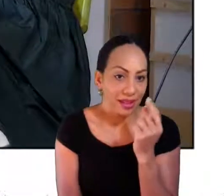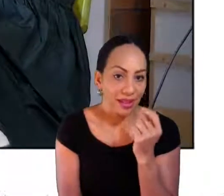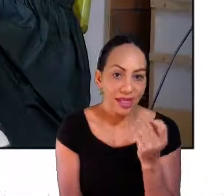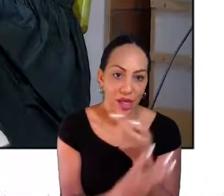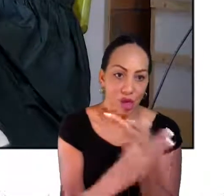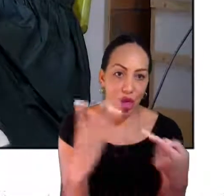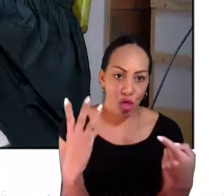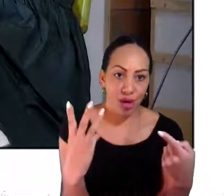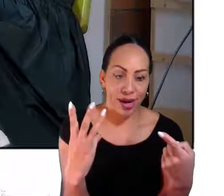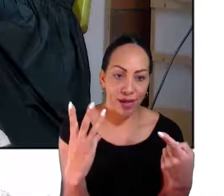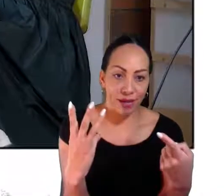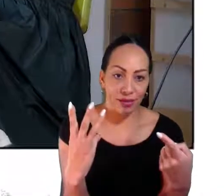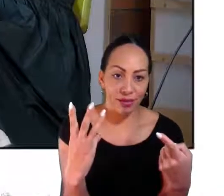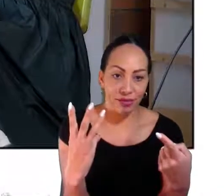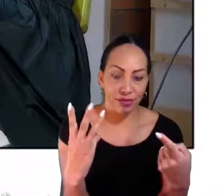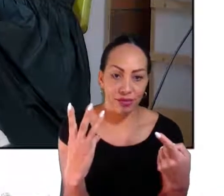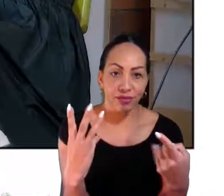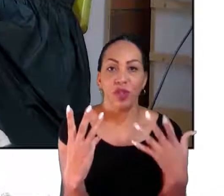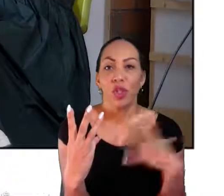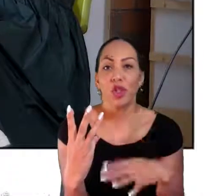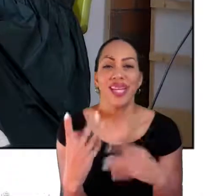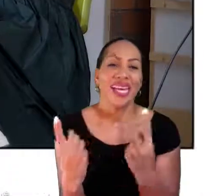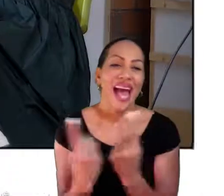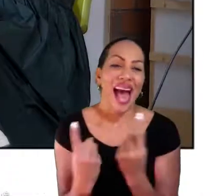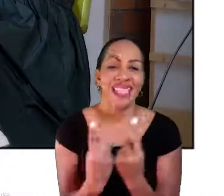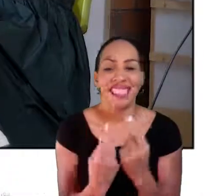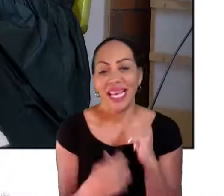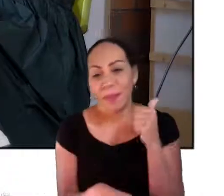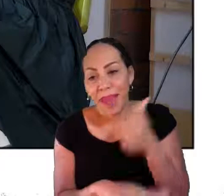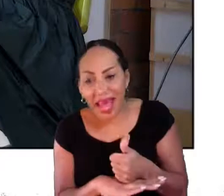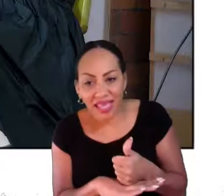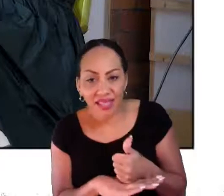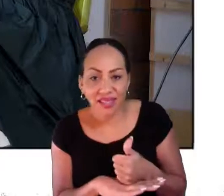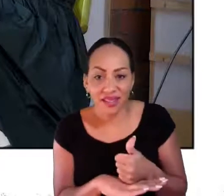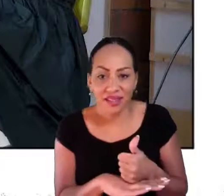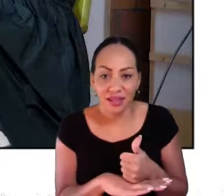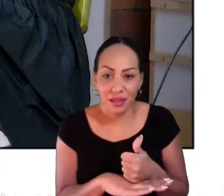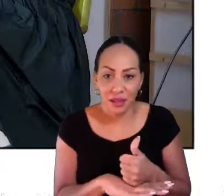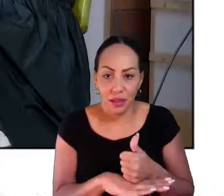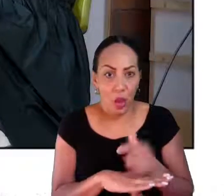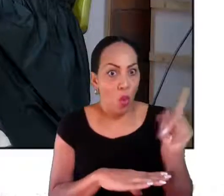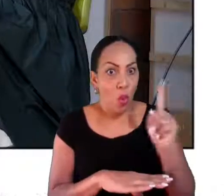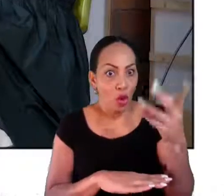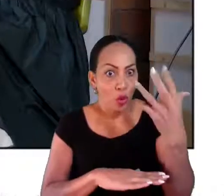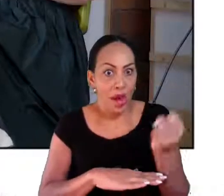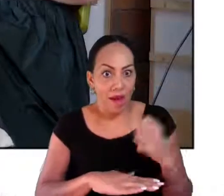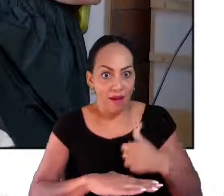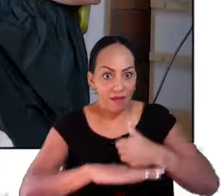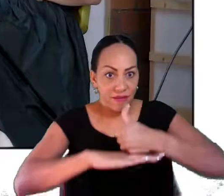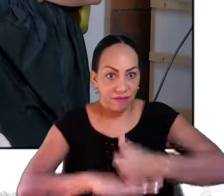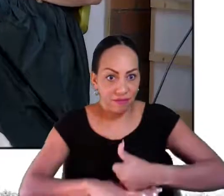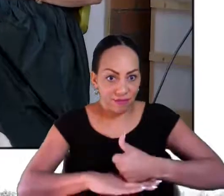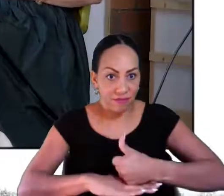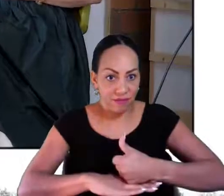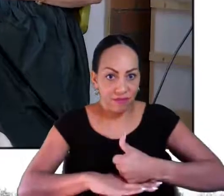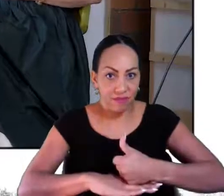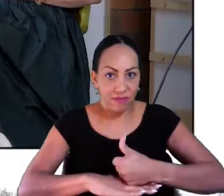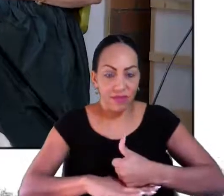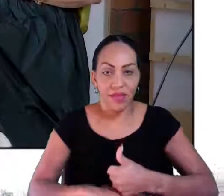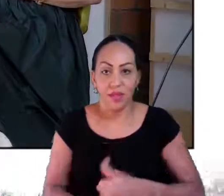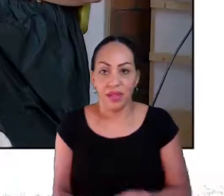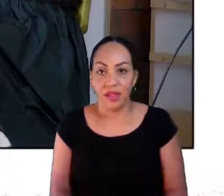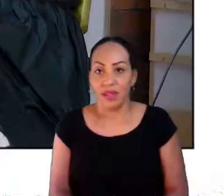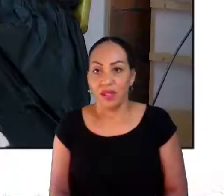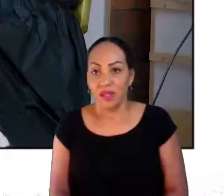into this idea that I call it asset-based inclusion. Start with what you've got and build off the back of that. There's another phrase that I use: if you can't do X, can you